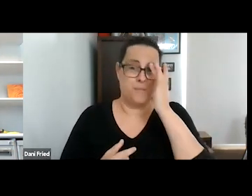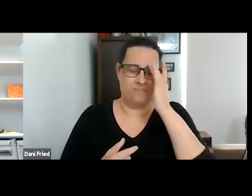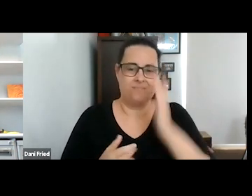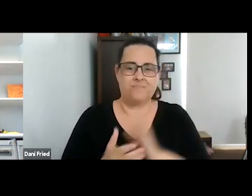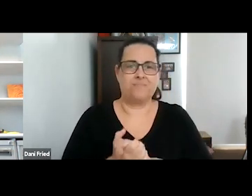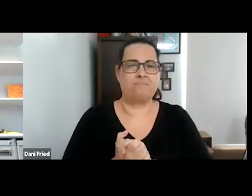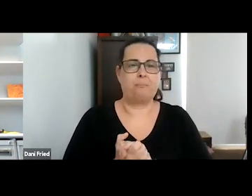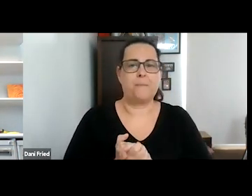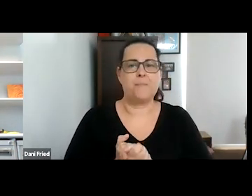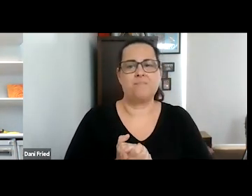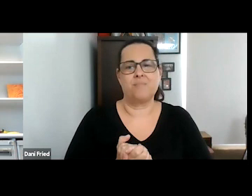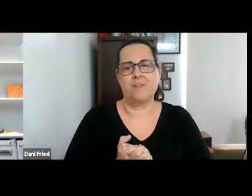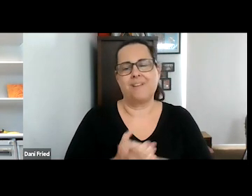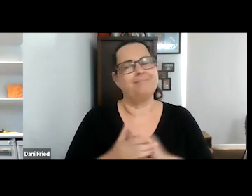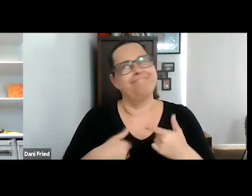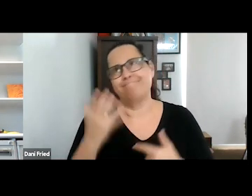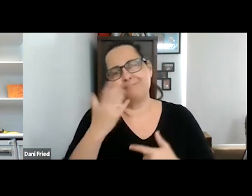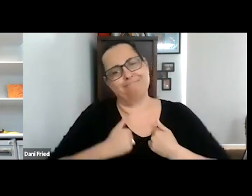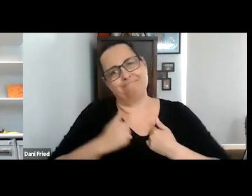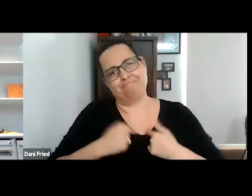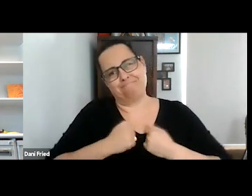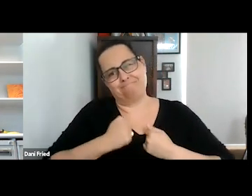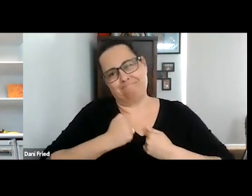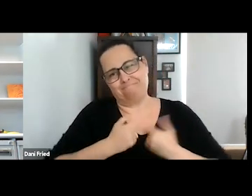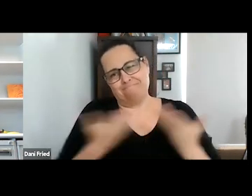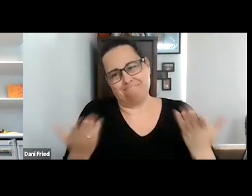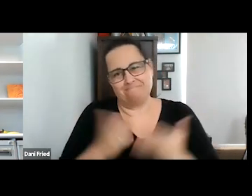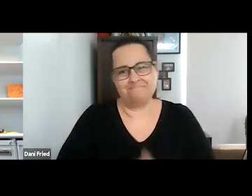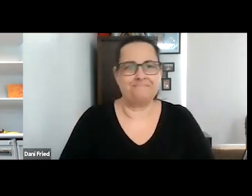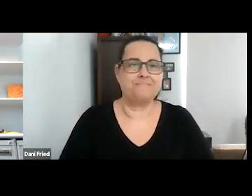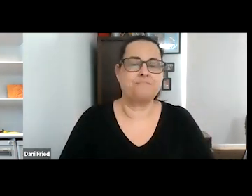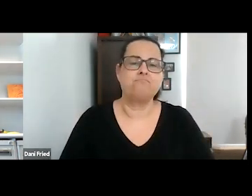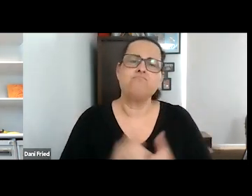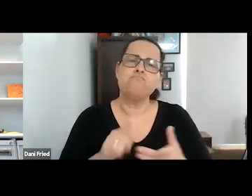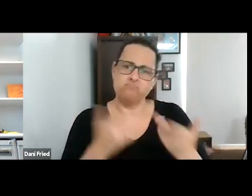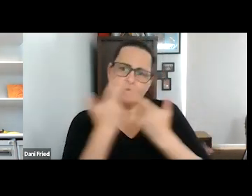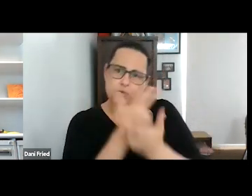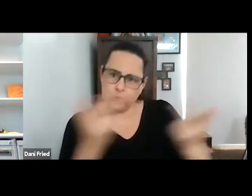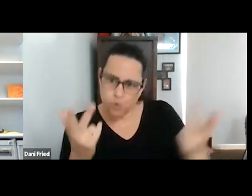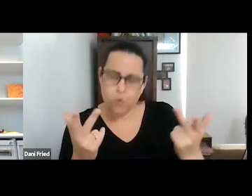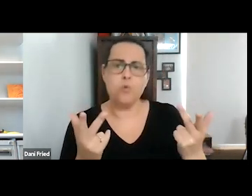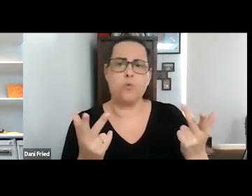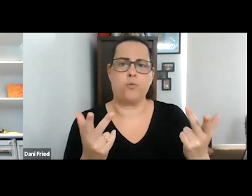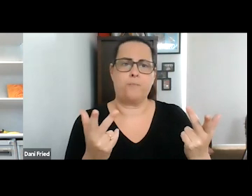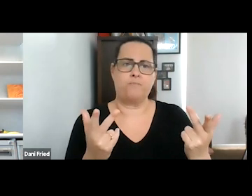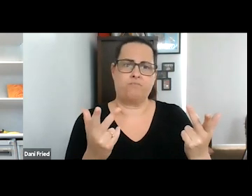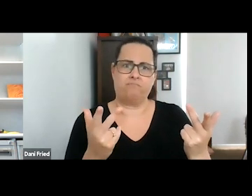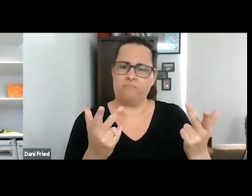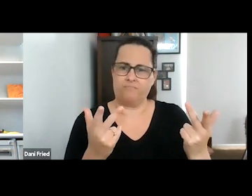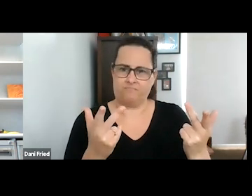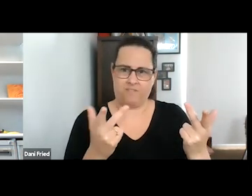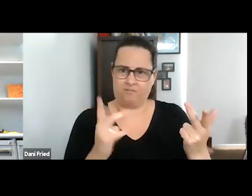just because I can't help myself. So this gives a real picture, though, of what we're